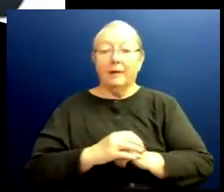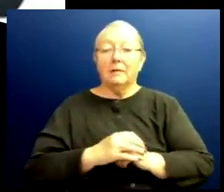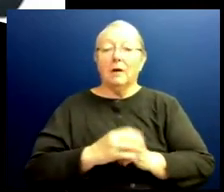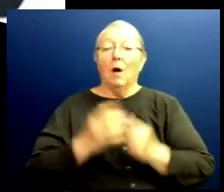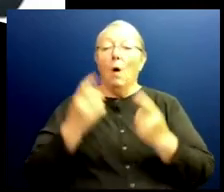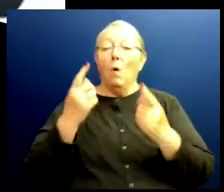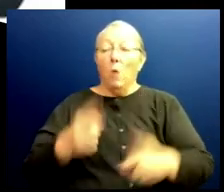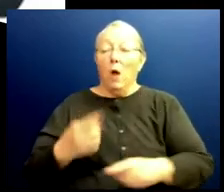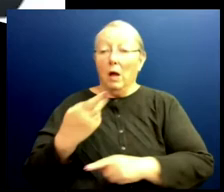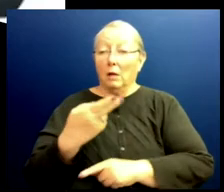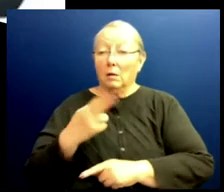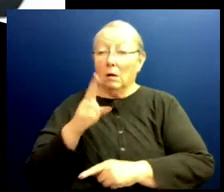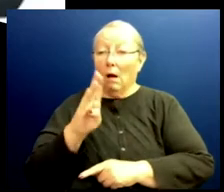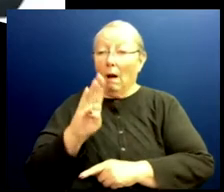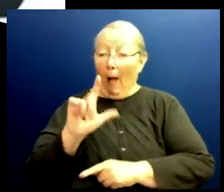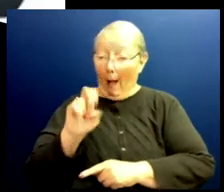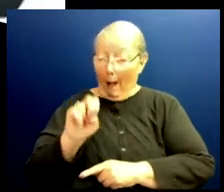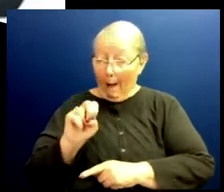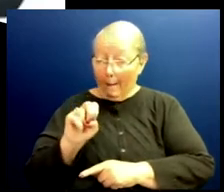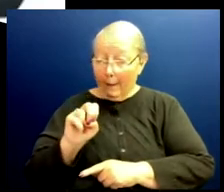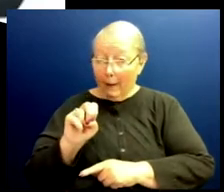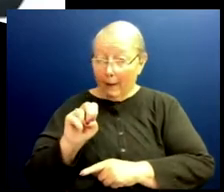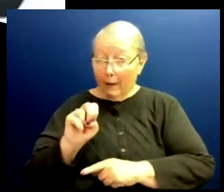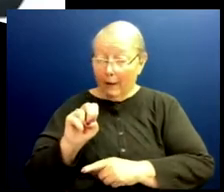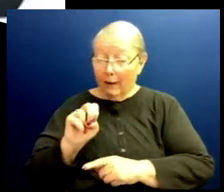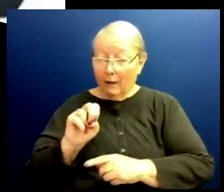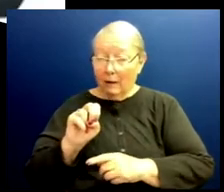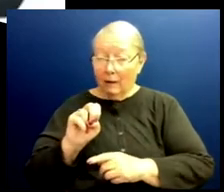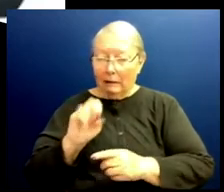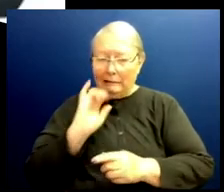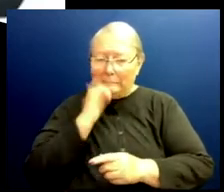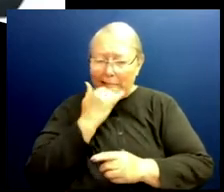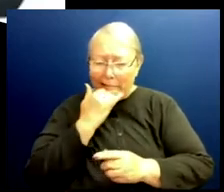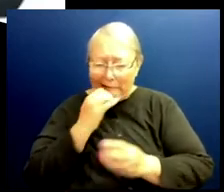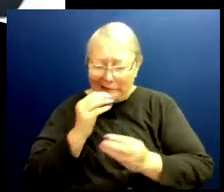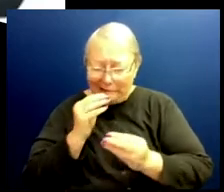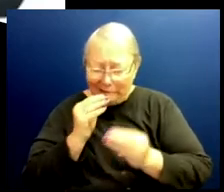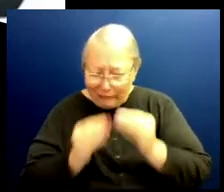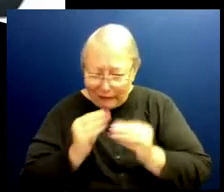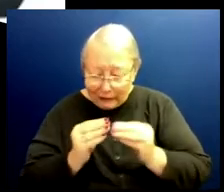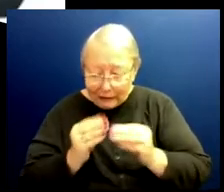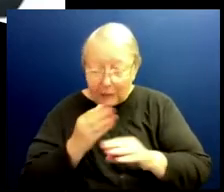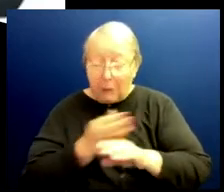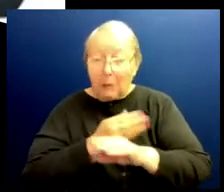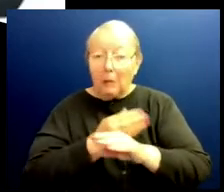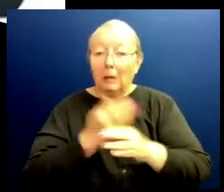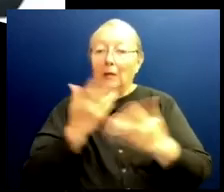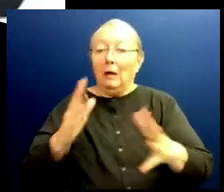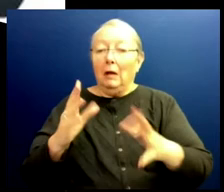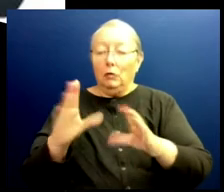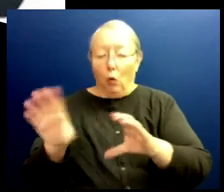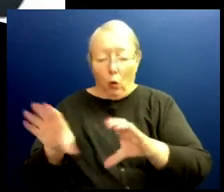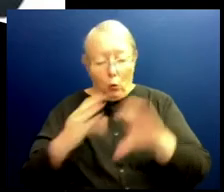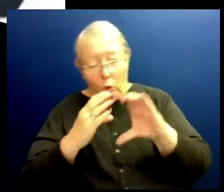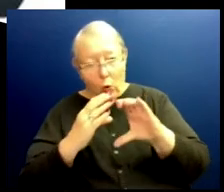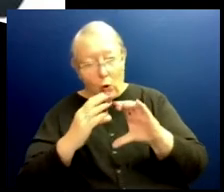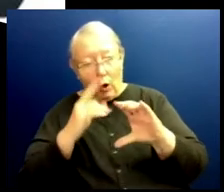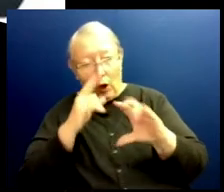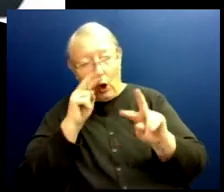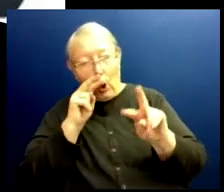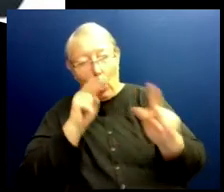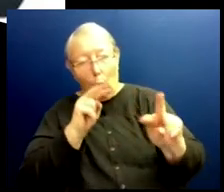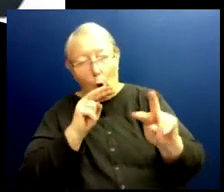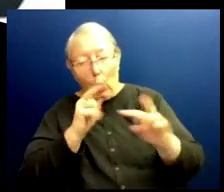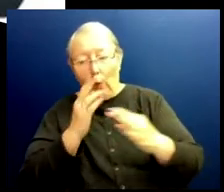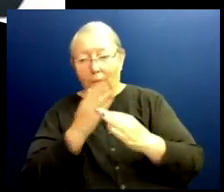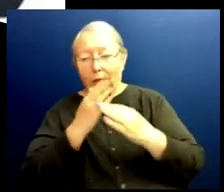corrected, made the decision to try to point the Hubble out in space, looking between the stars in